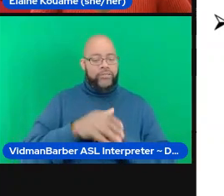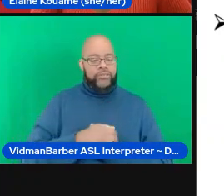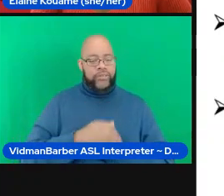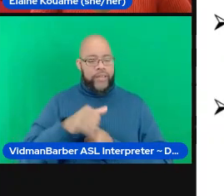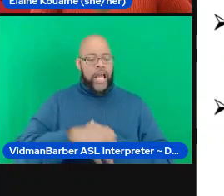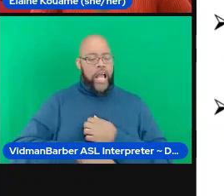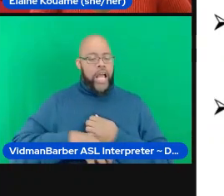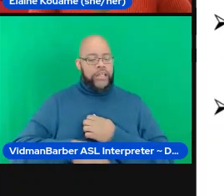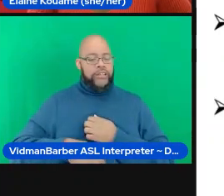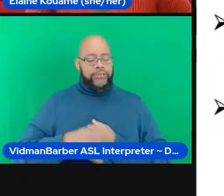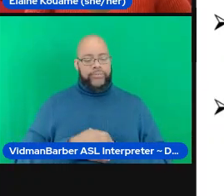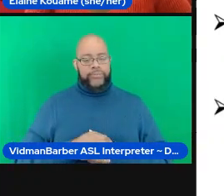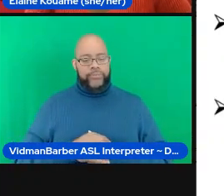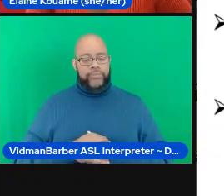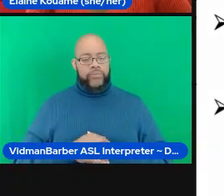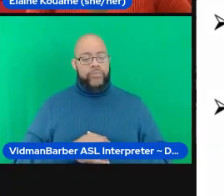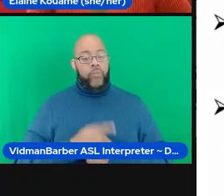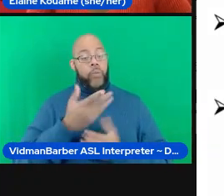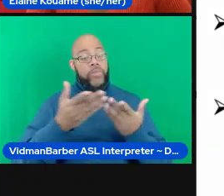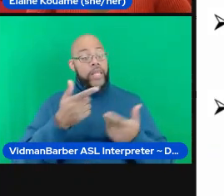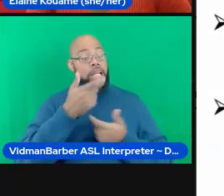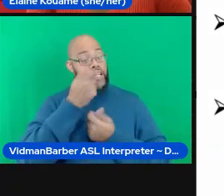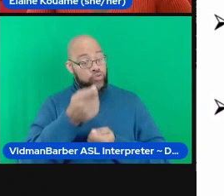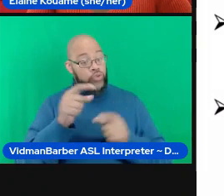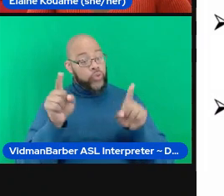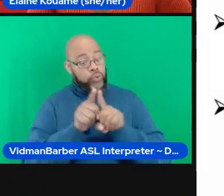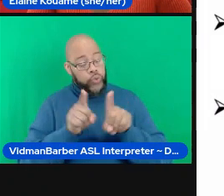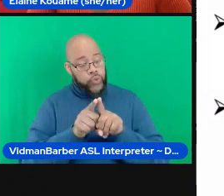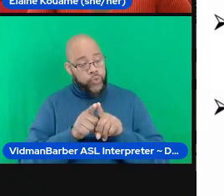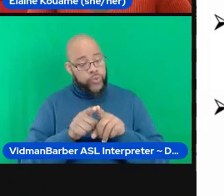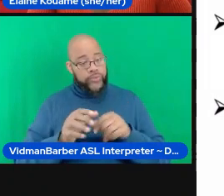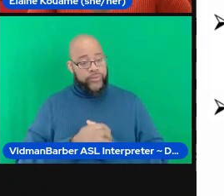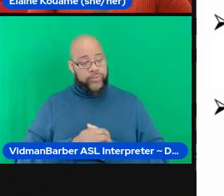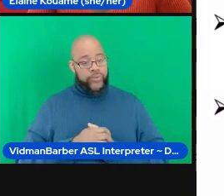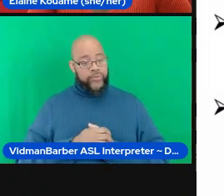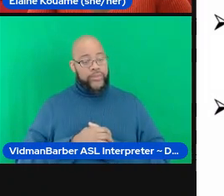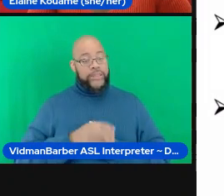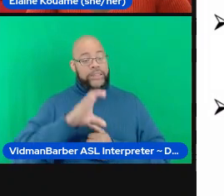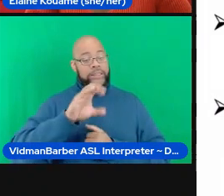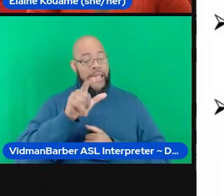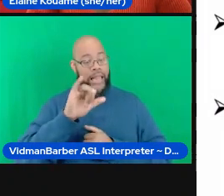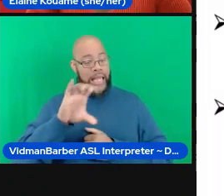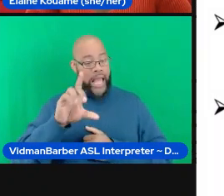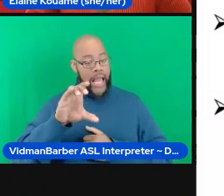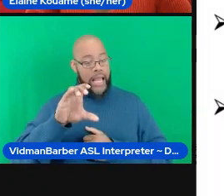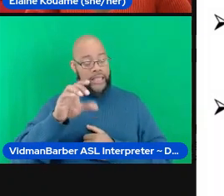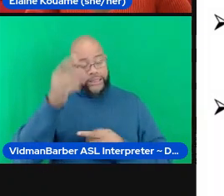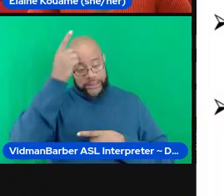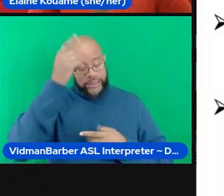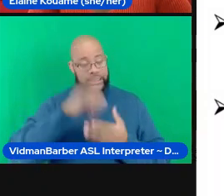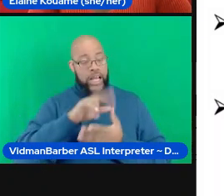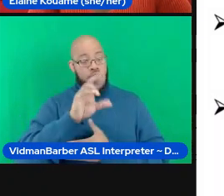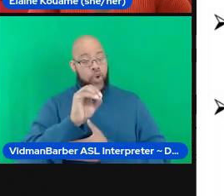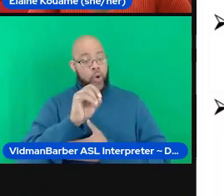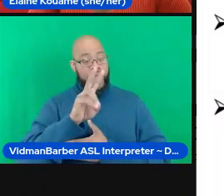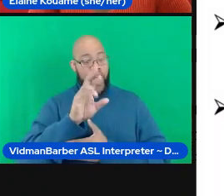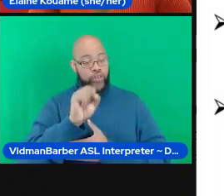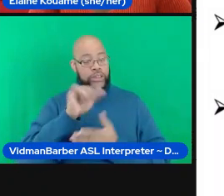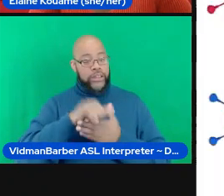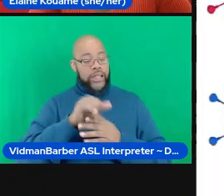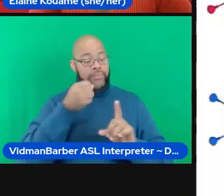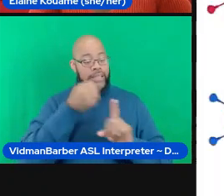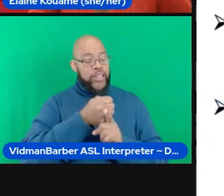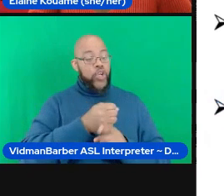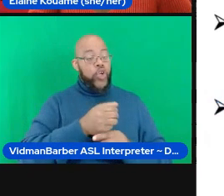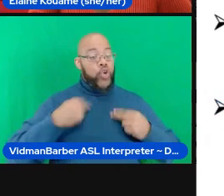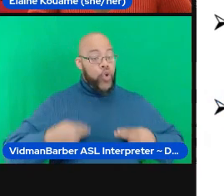guts. One thing that's also very interesting about celiac disease is that about reovirus is that it can affect human and